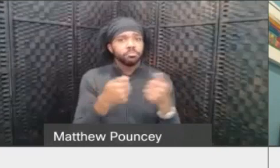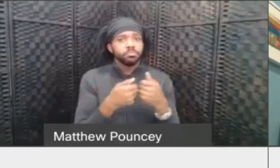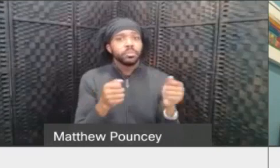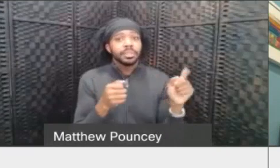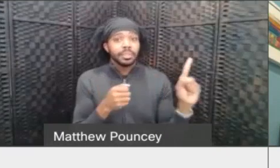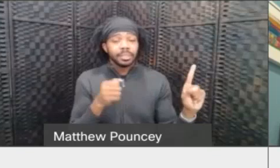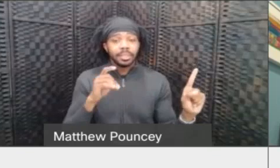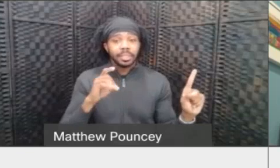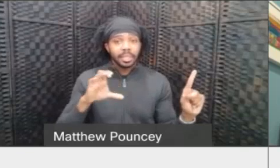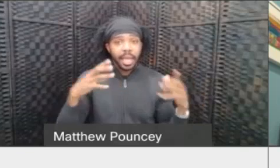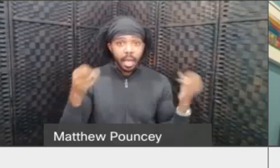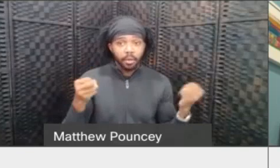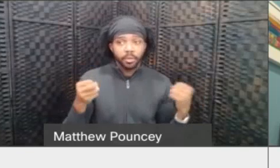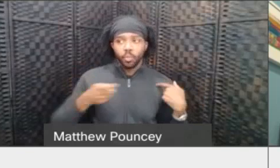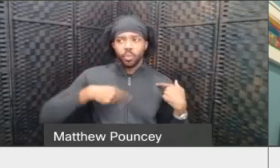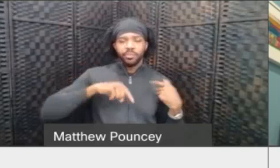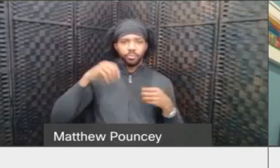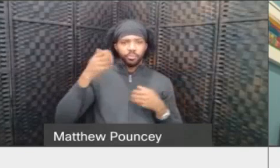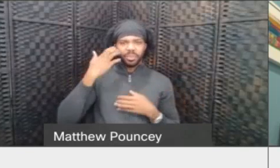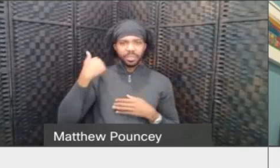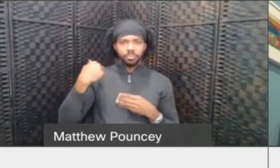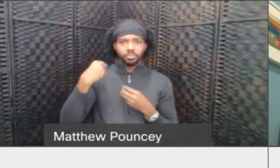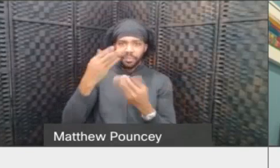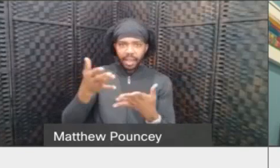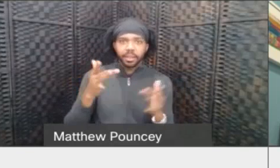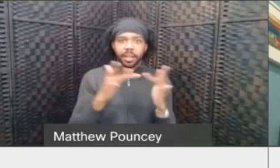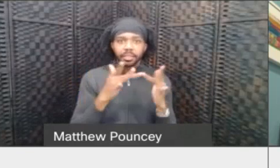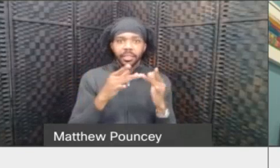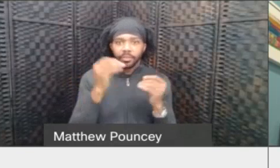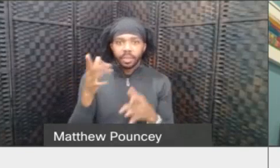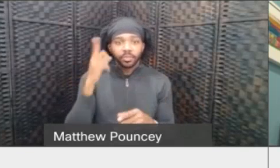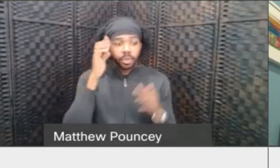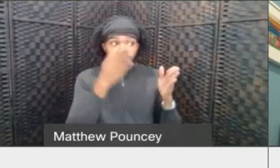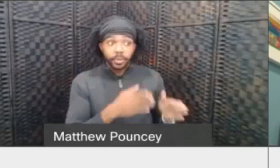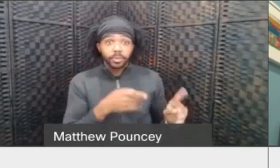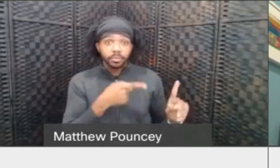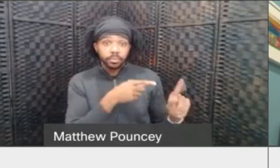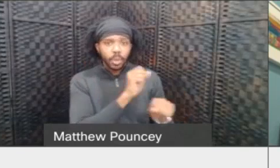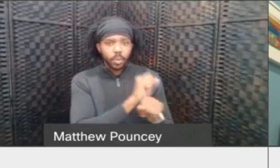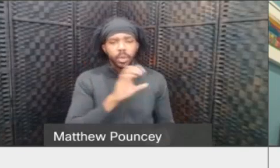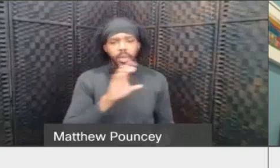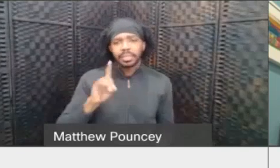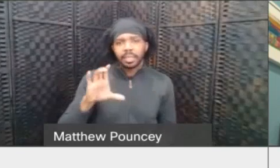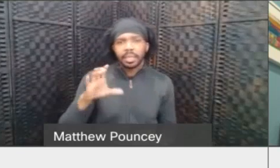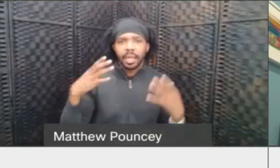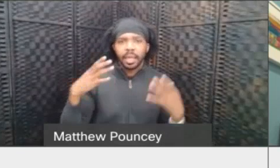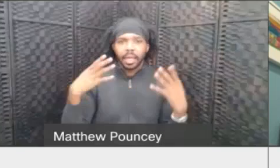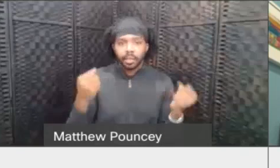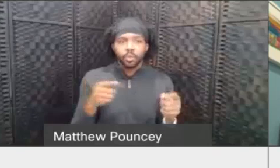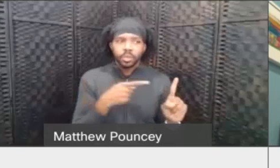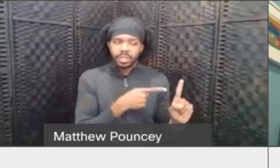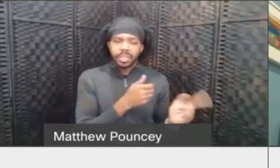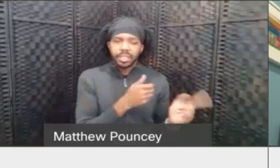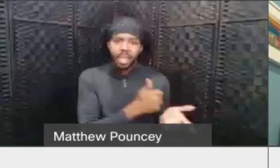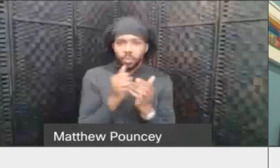have previously provided the contact information for the person at DC Health who is assisting with these